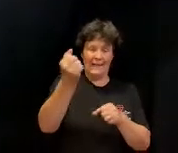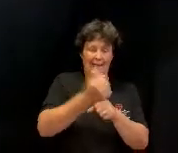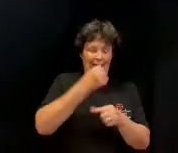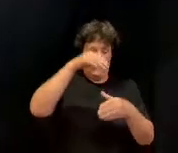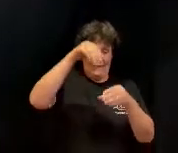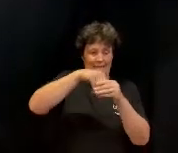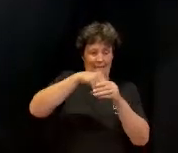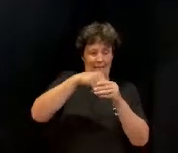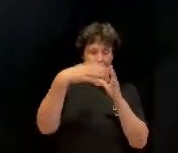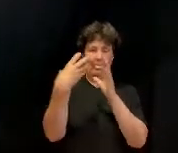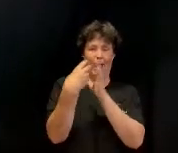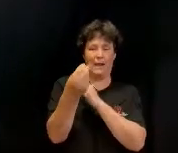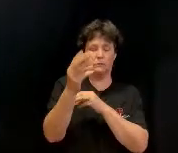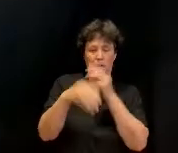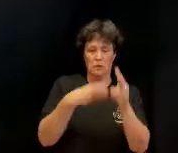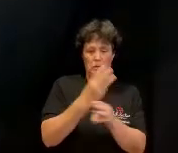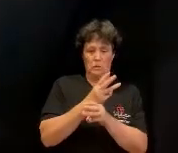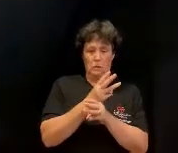world.